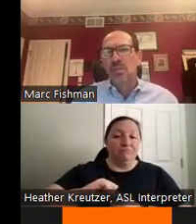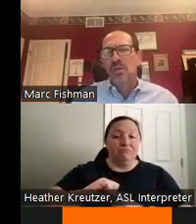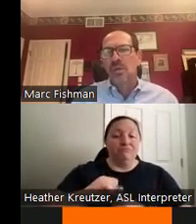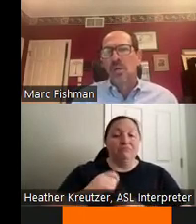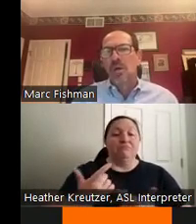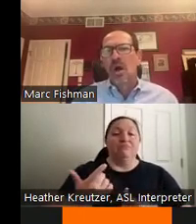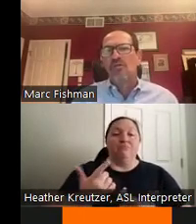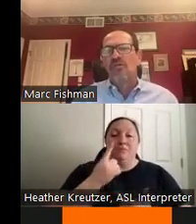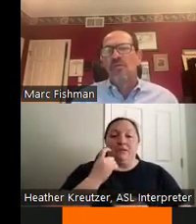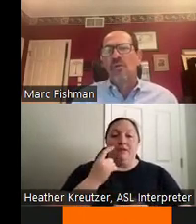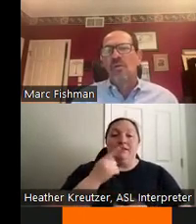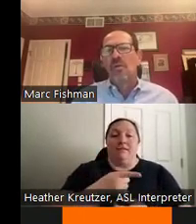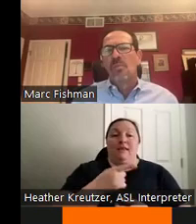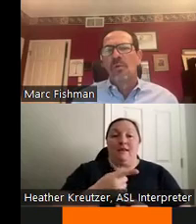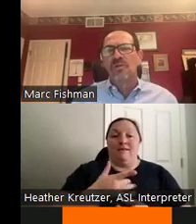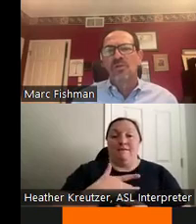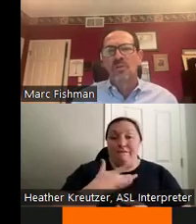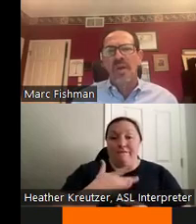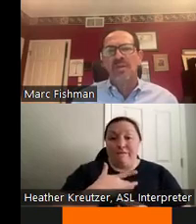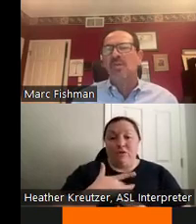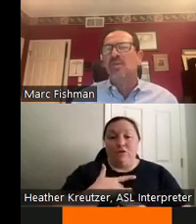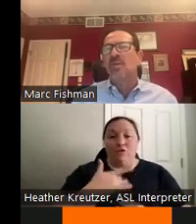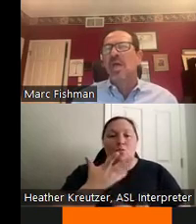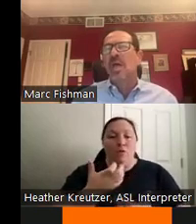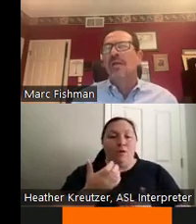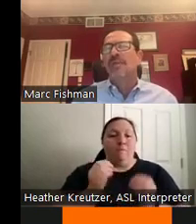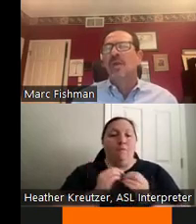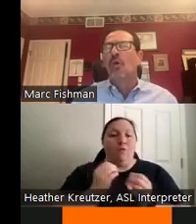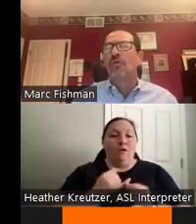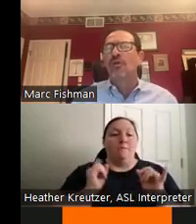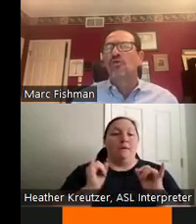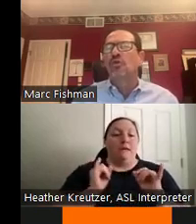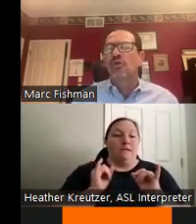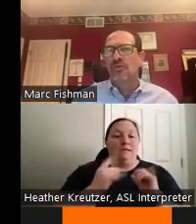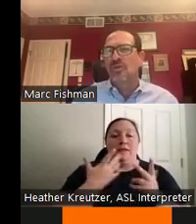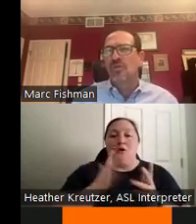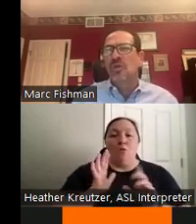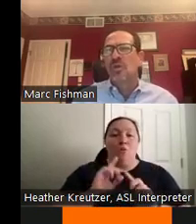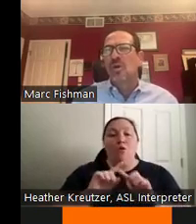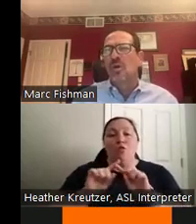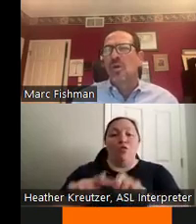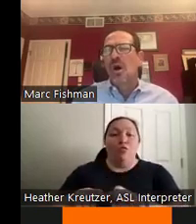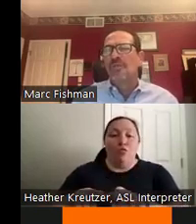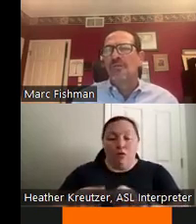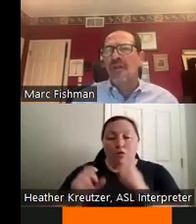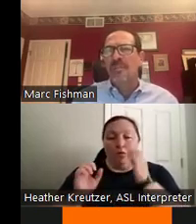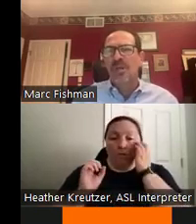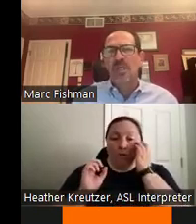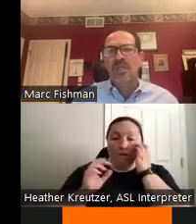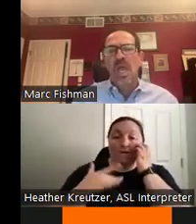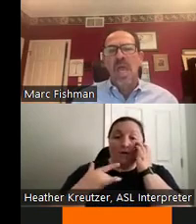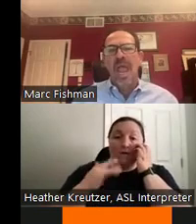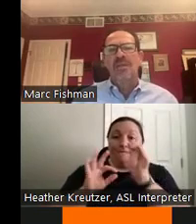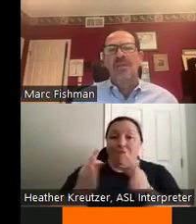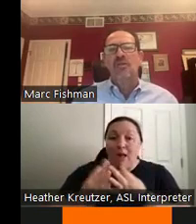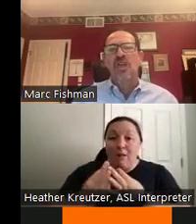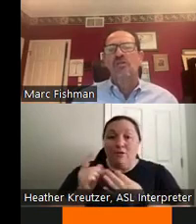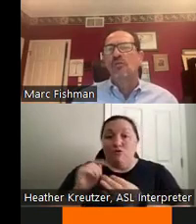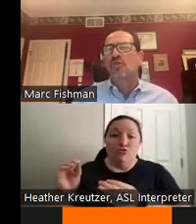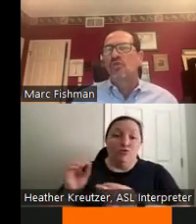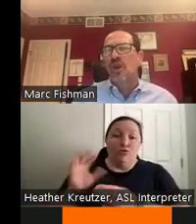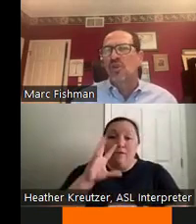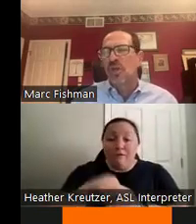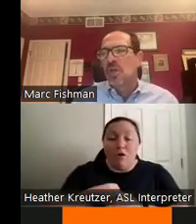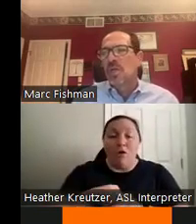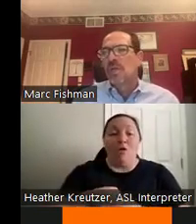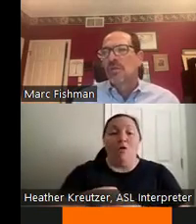sense of parental dependence and the over-intrusiveness of their families and the sense